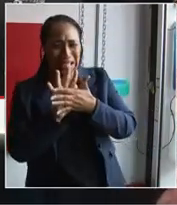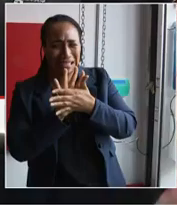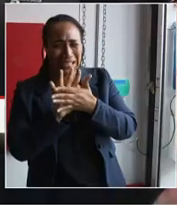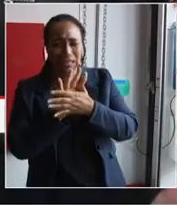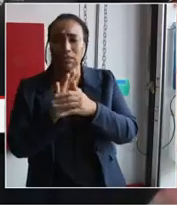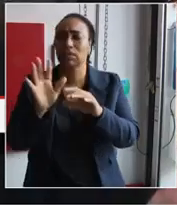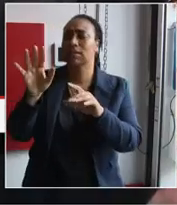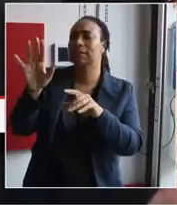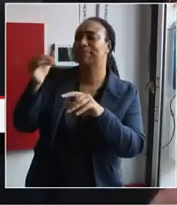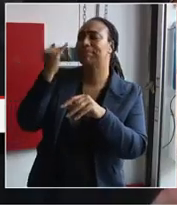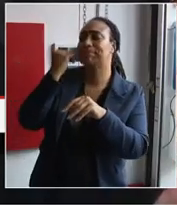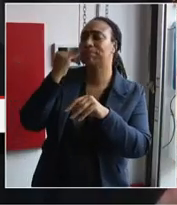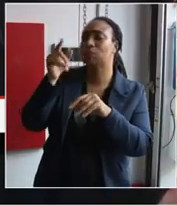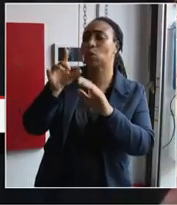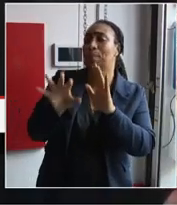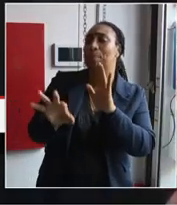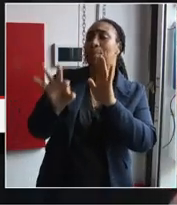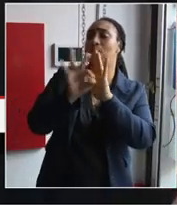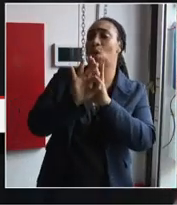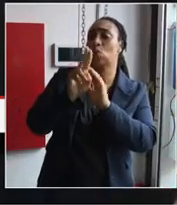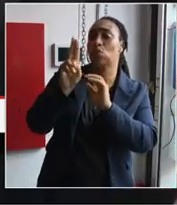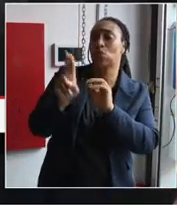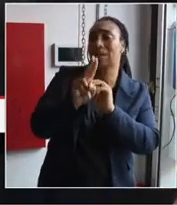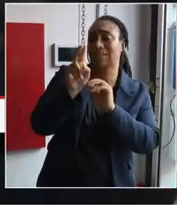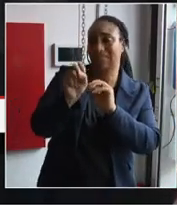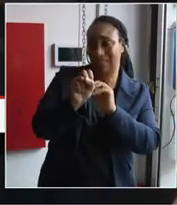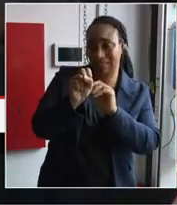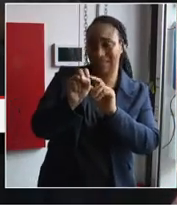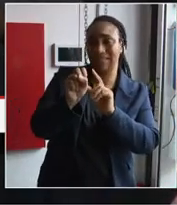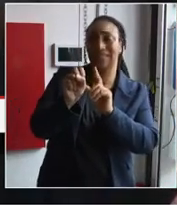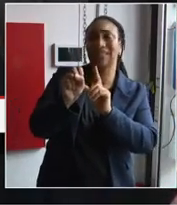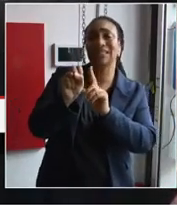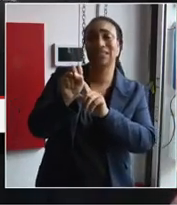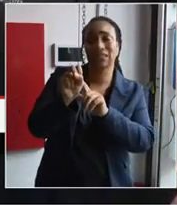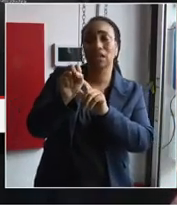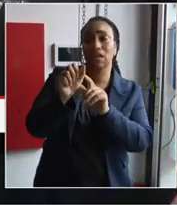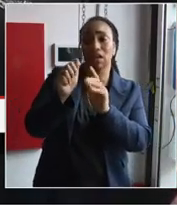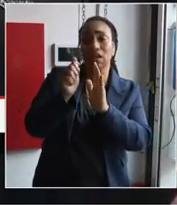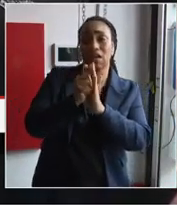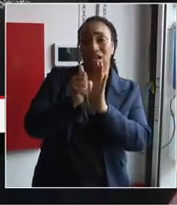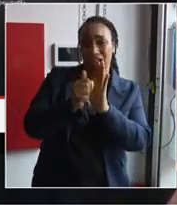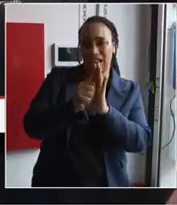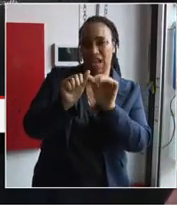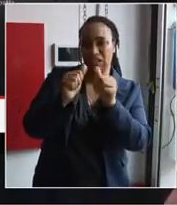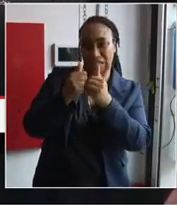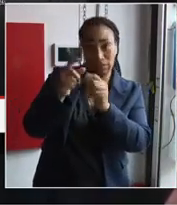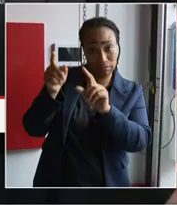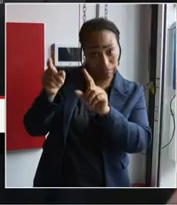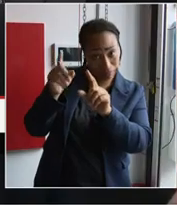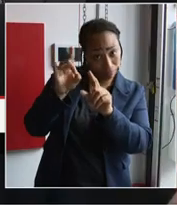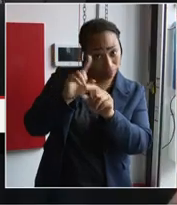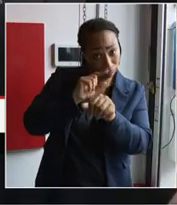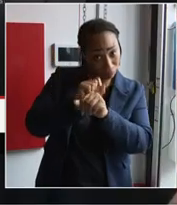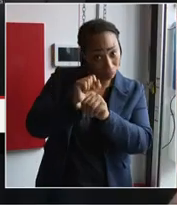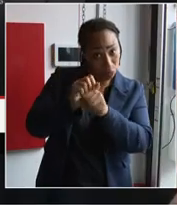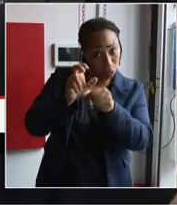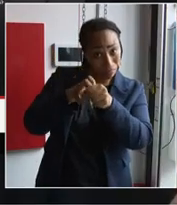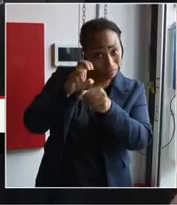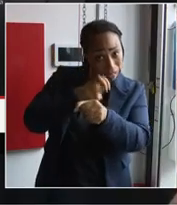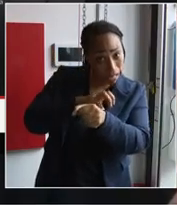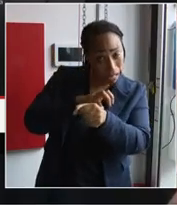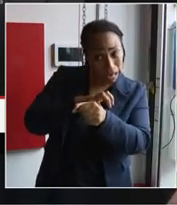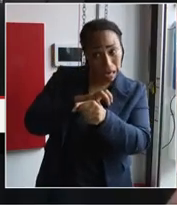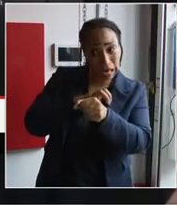resigned in December, which I think was expected. And so the most